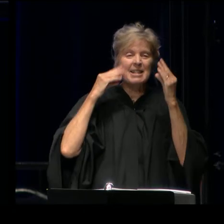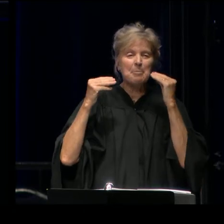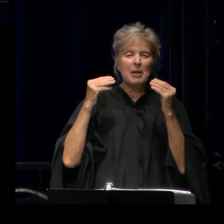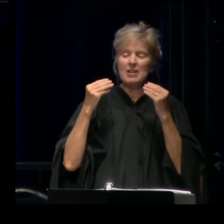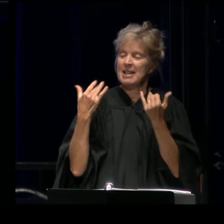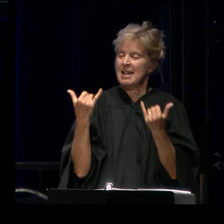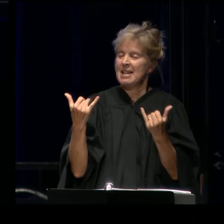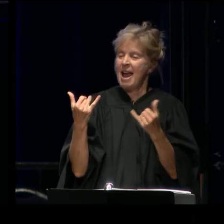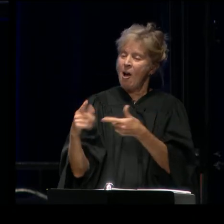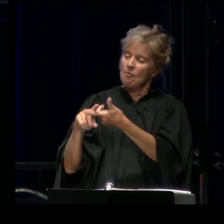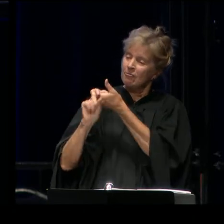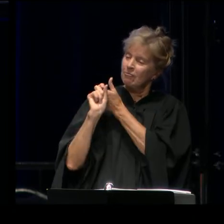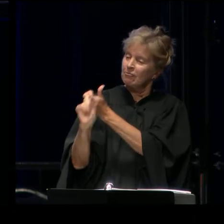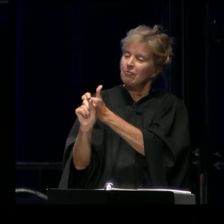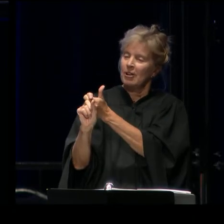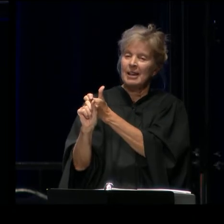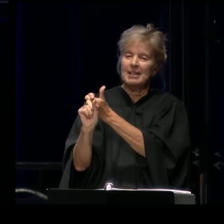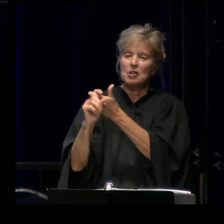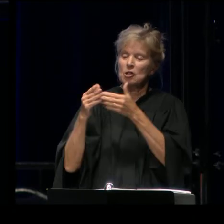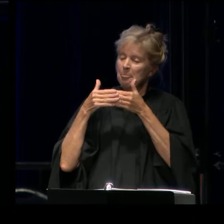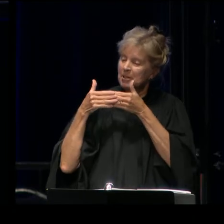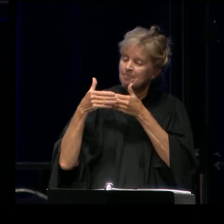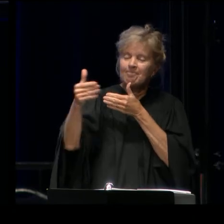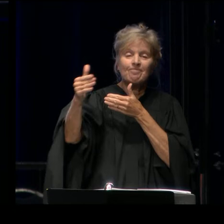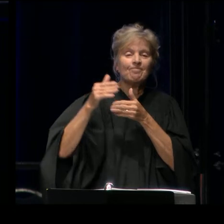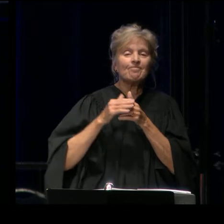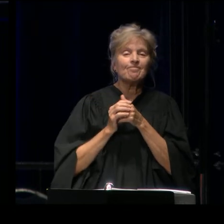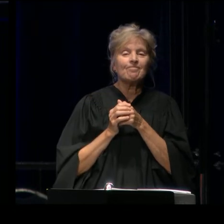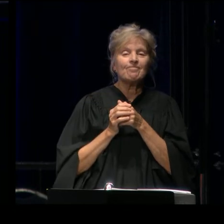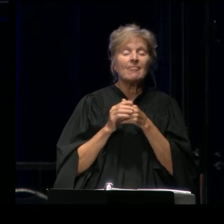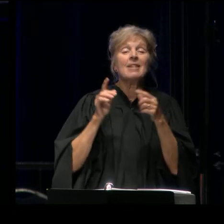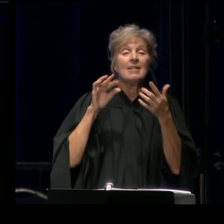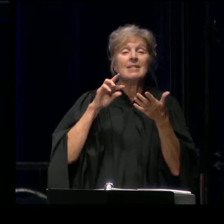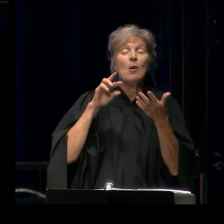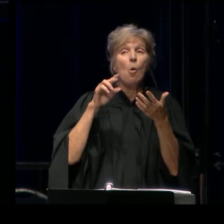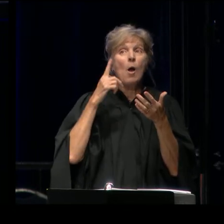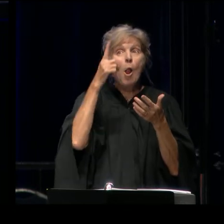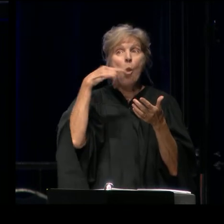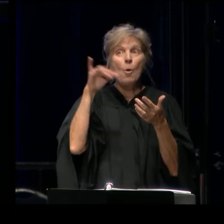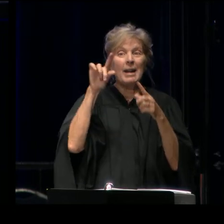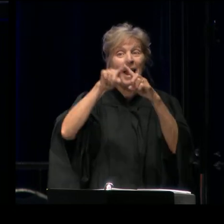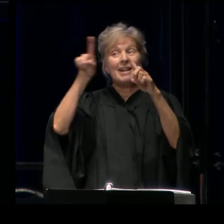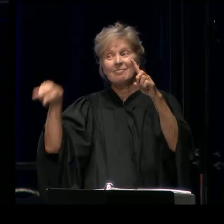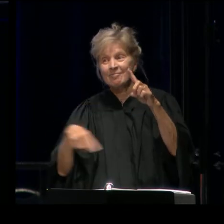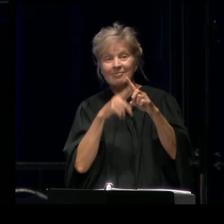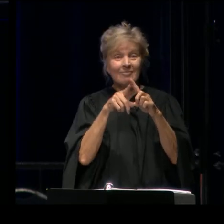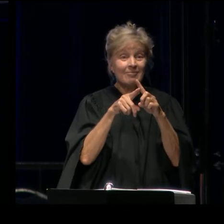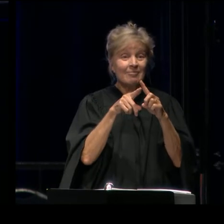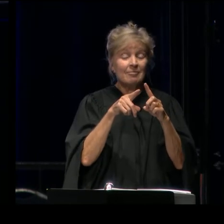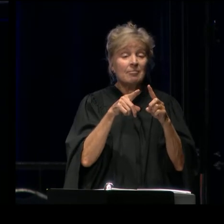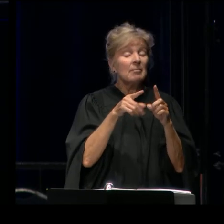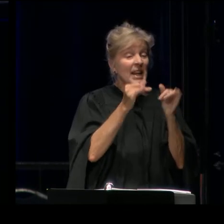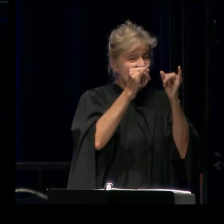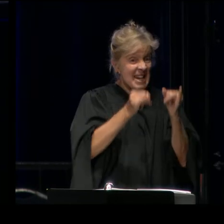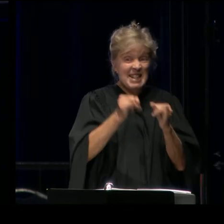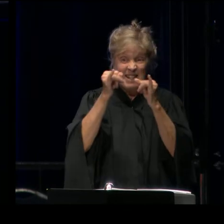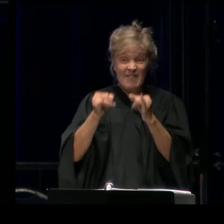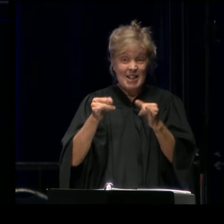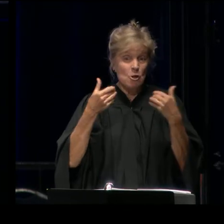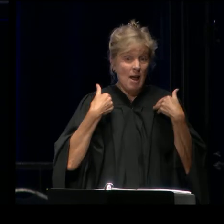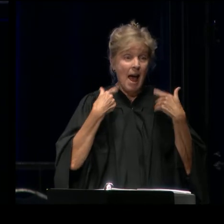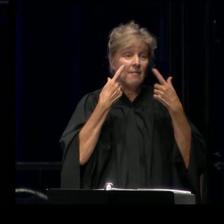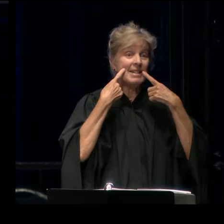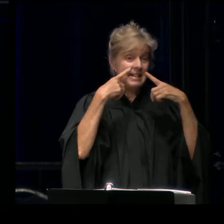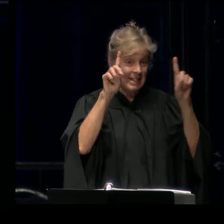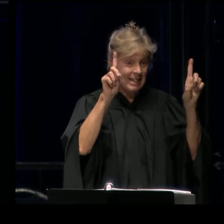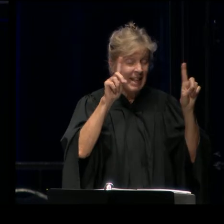lasting friendships, which brings us full circle. While we may find success as individuals,